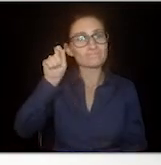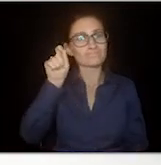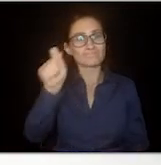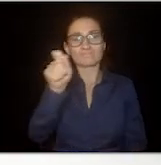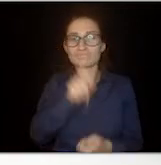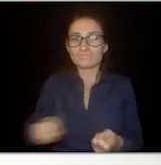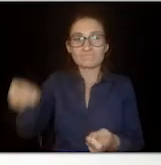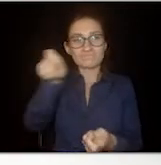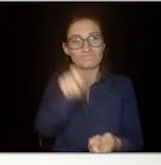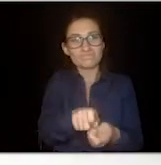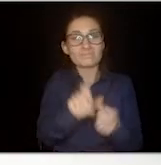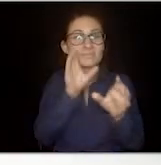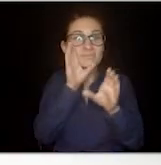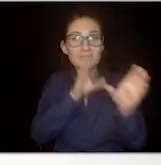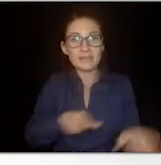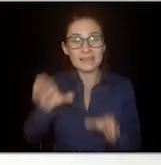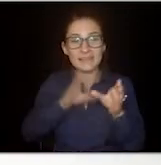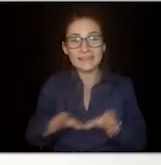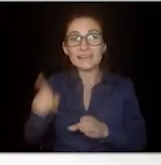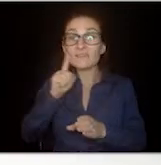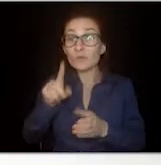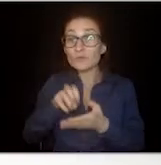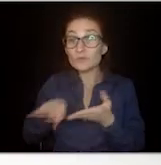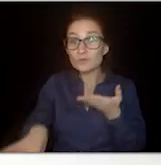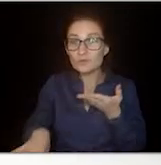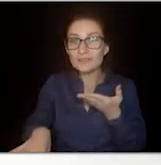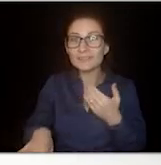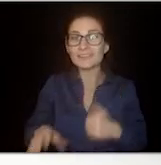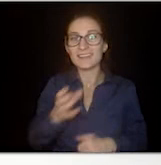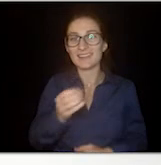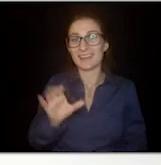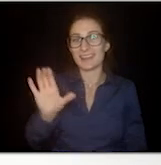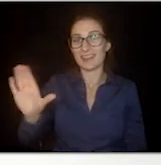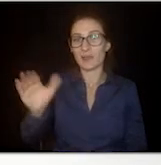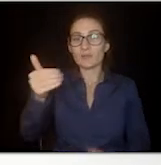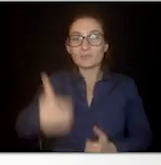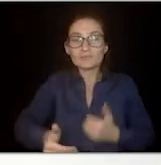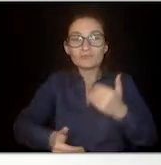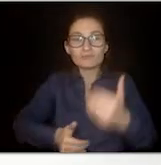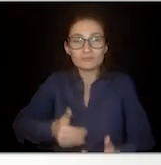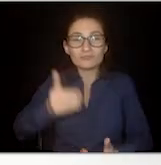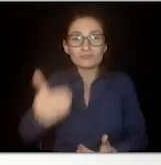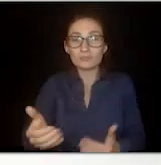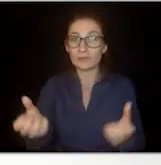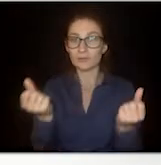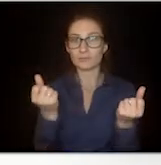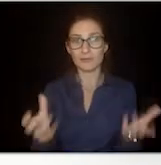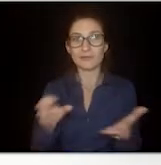do and how he will do it in each step of the routine. Many students are